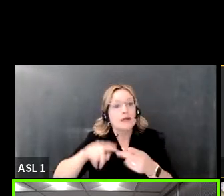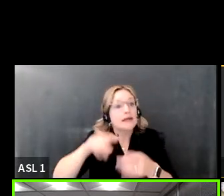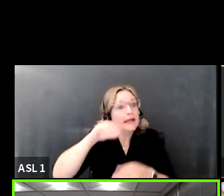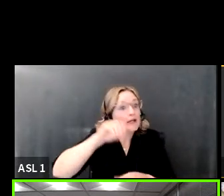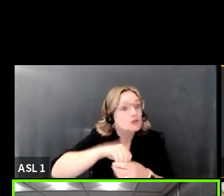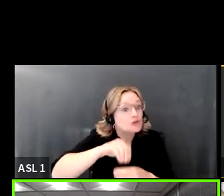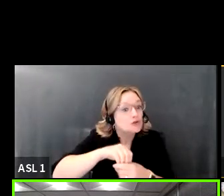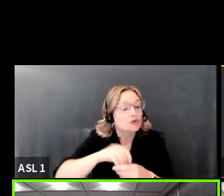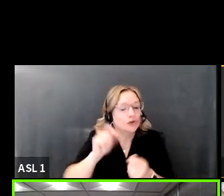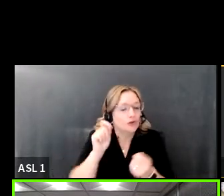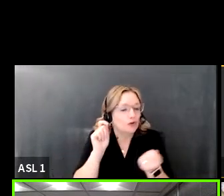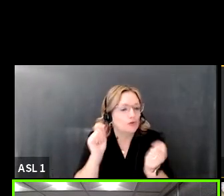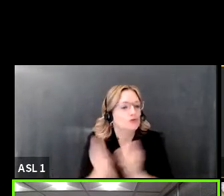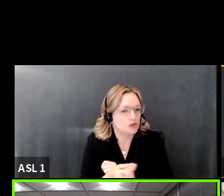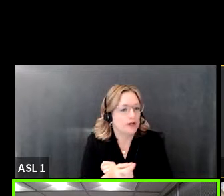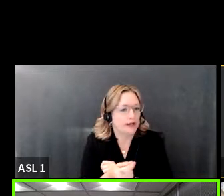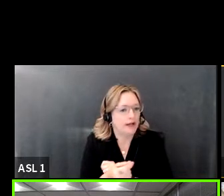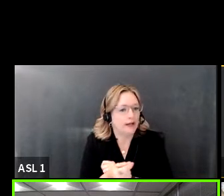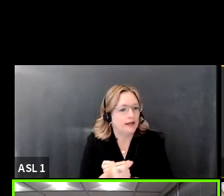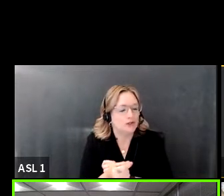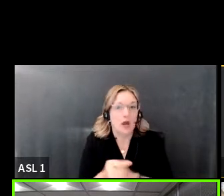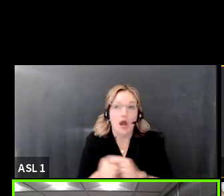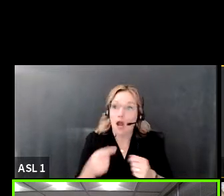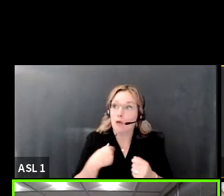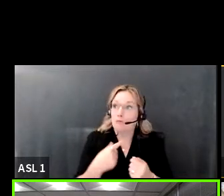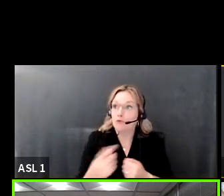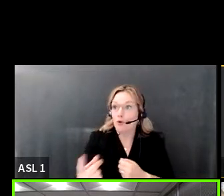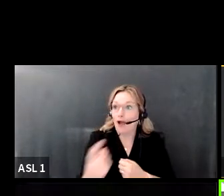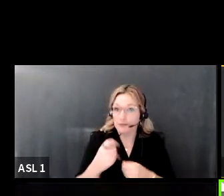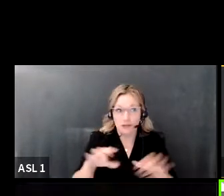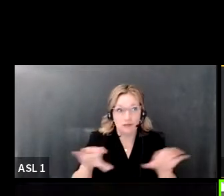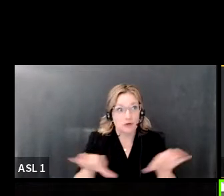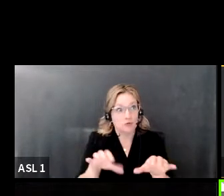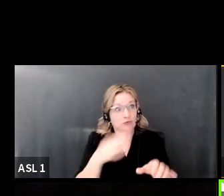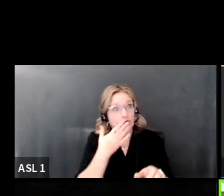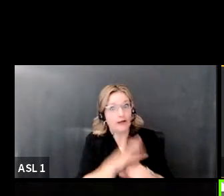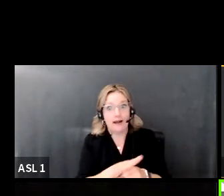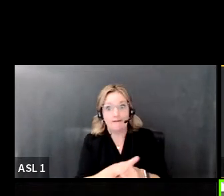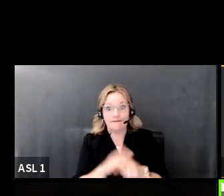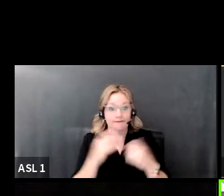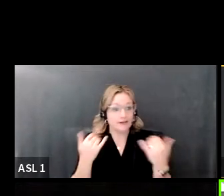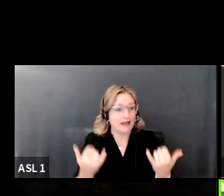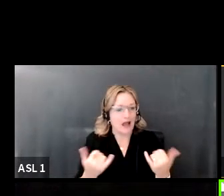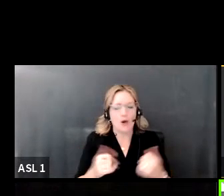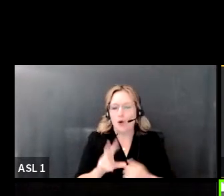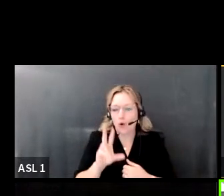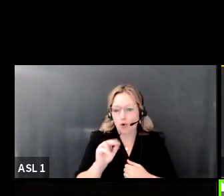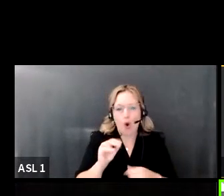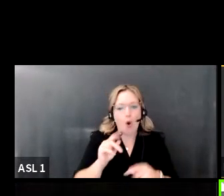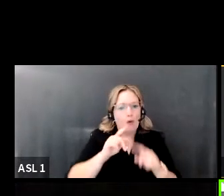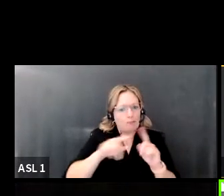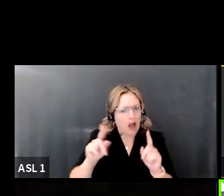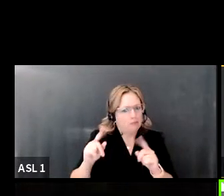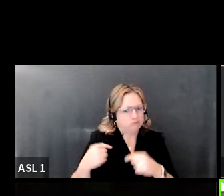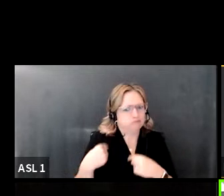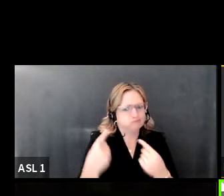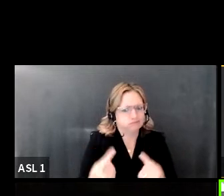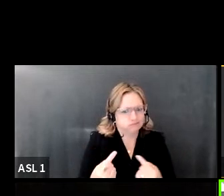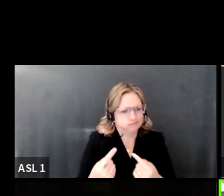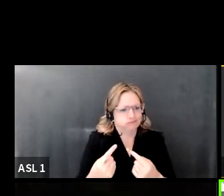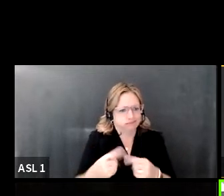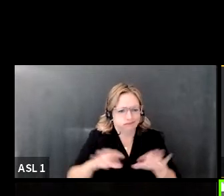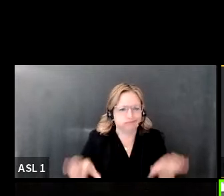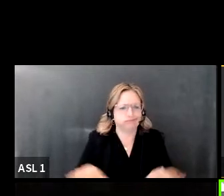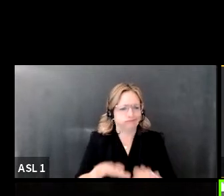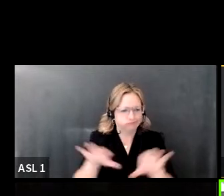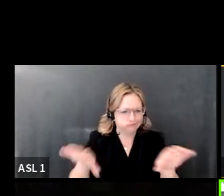change elements so are we doing enough now no but we've done a lot more in the last two years than we've done in the past this budget